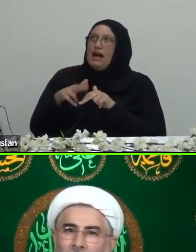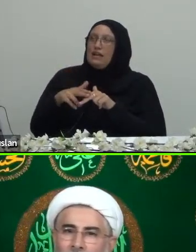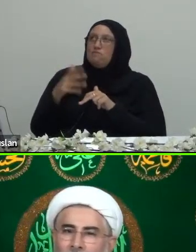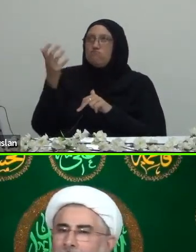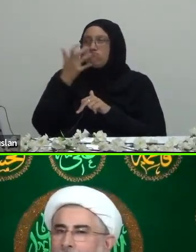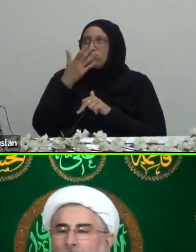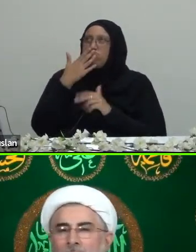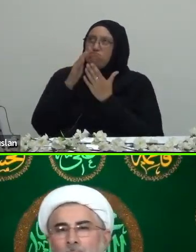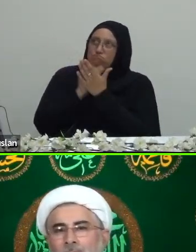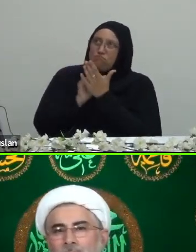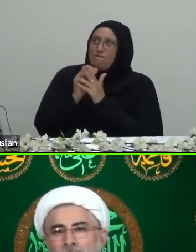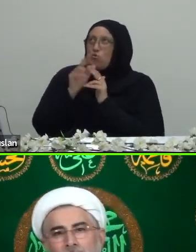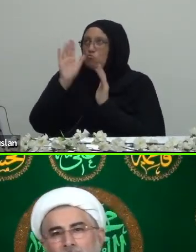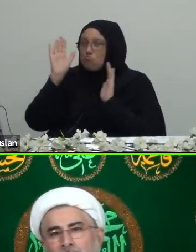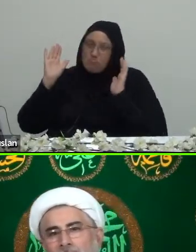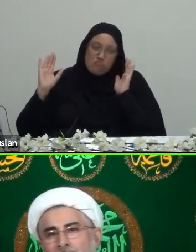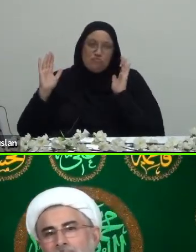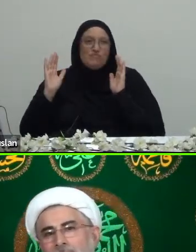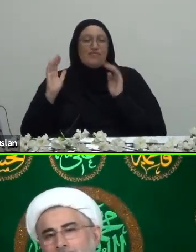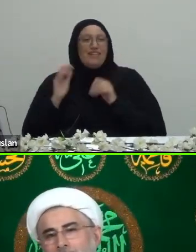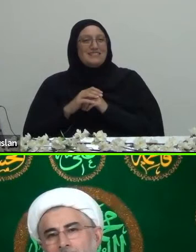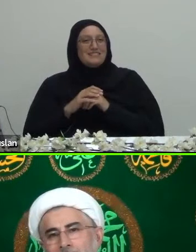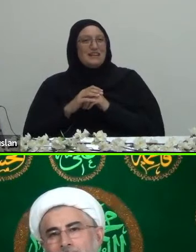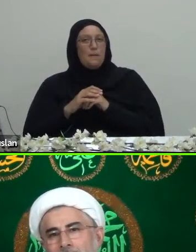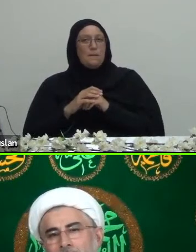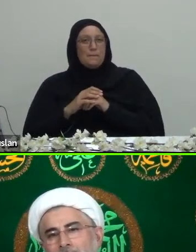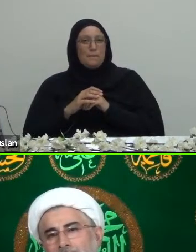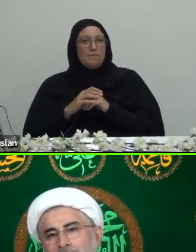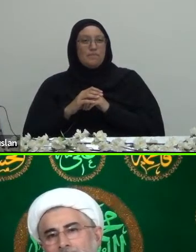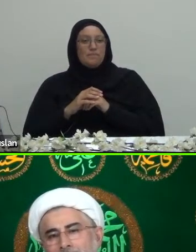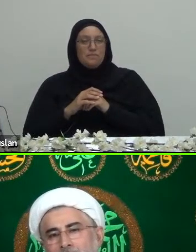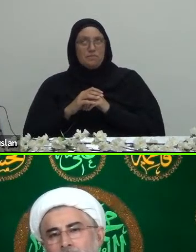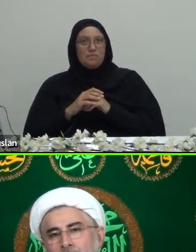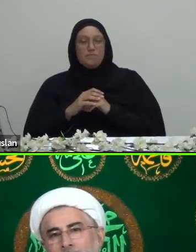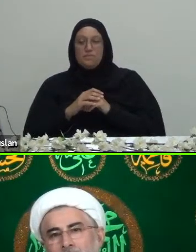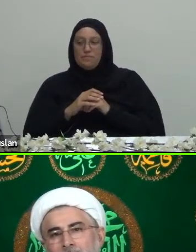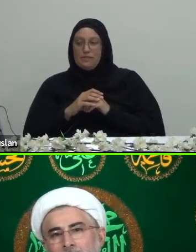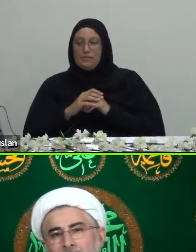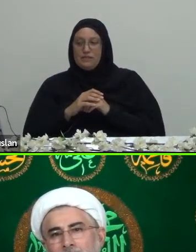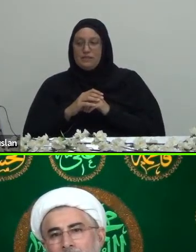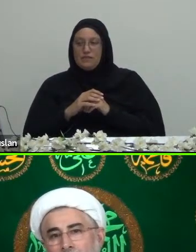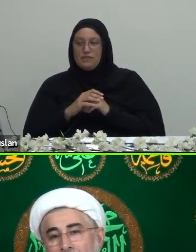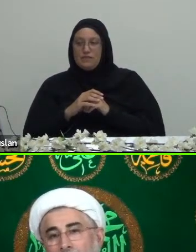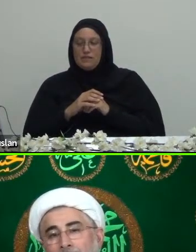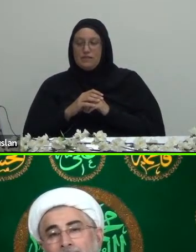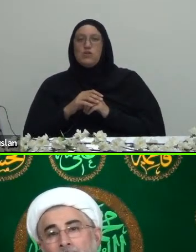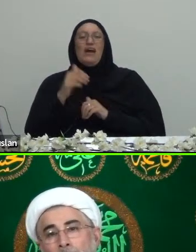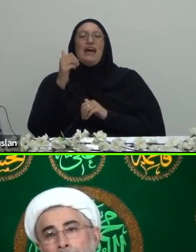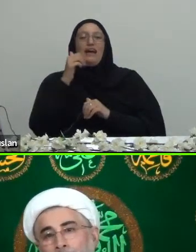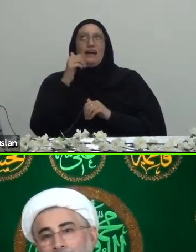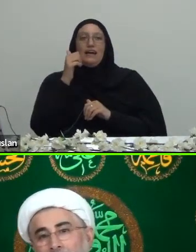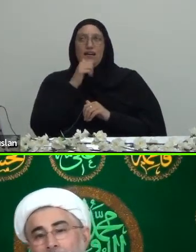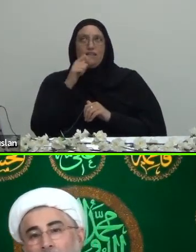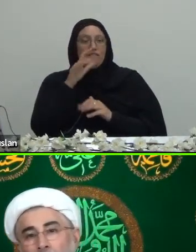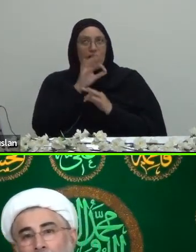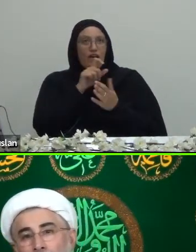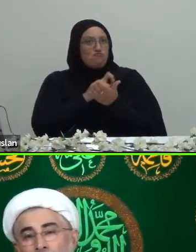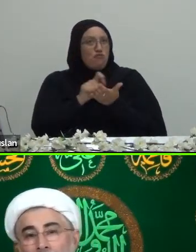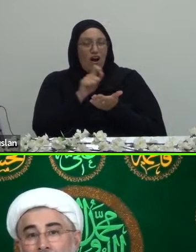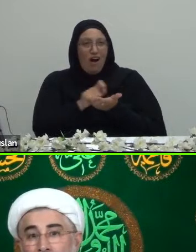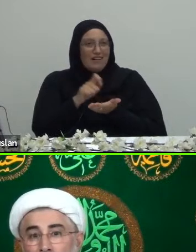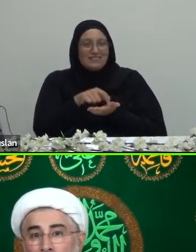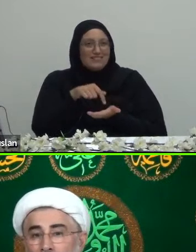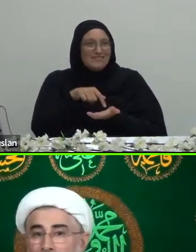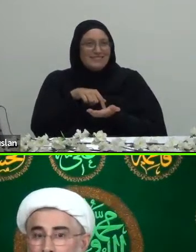and give some charity. But still, I believe that this is mine and it has to remain mine. But if I want